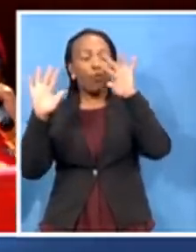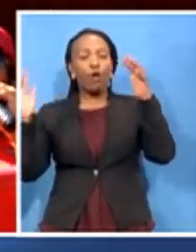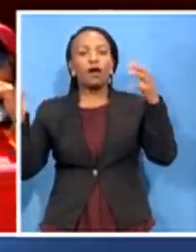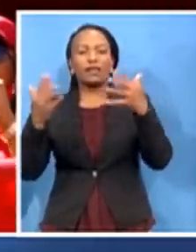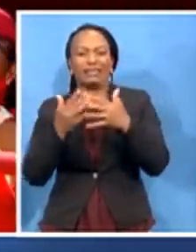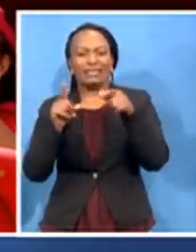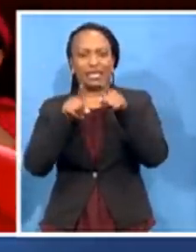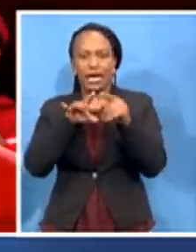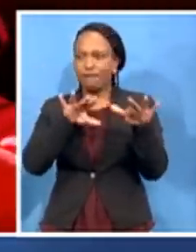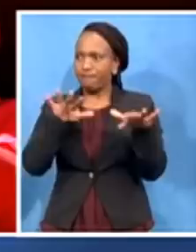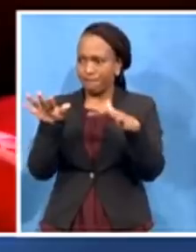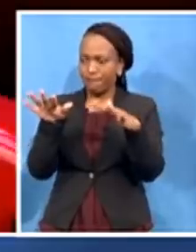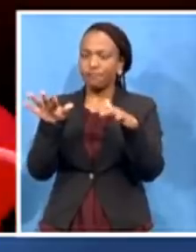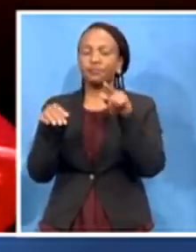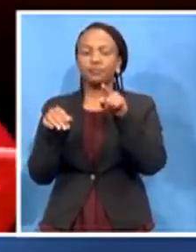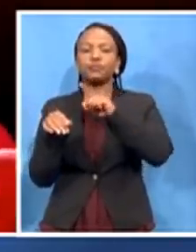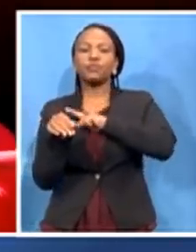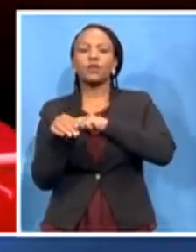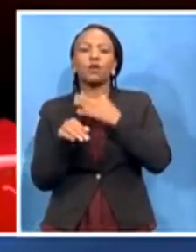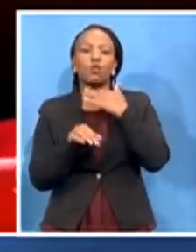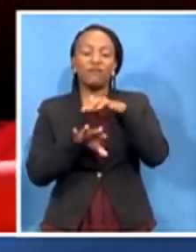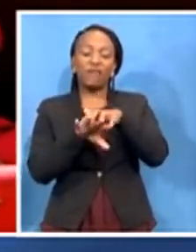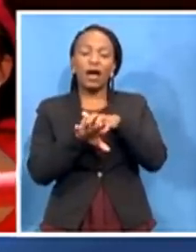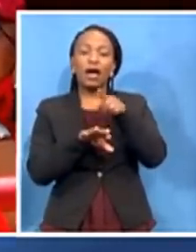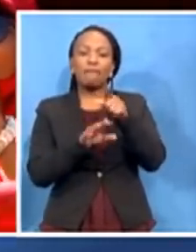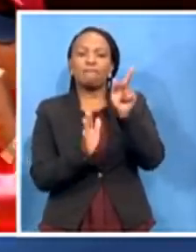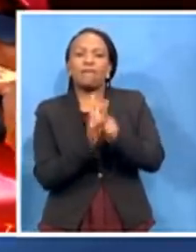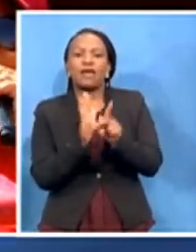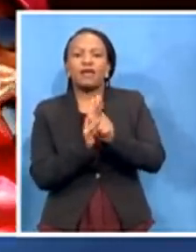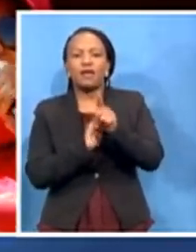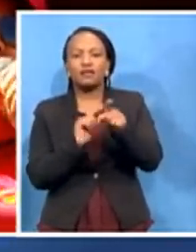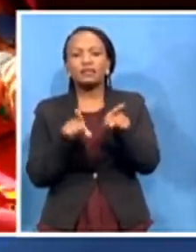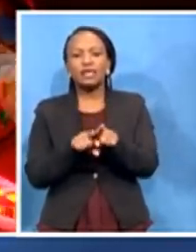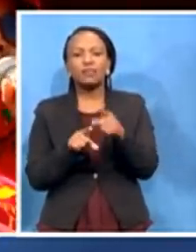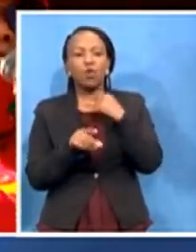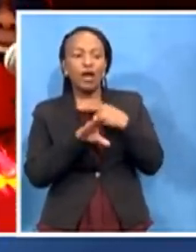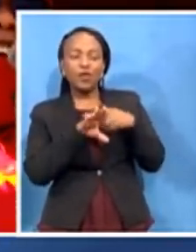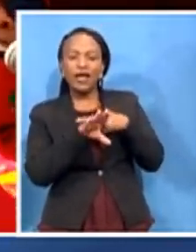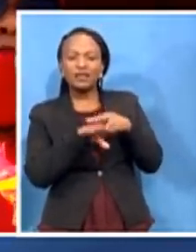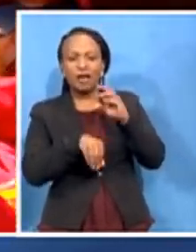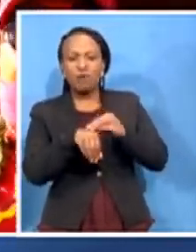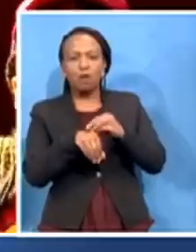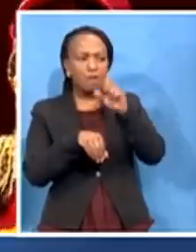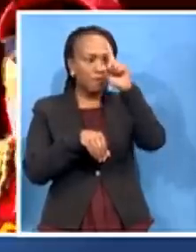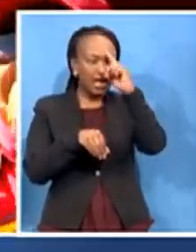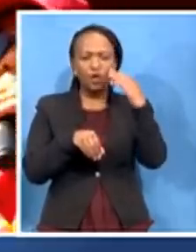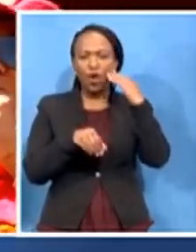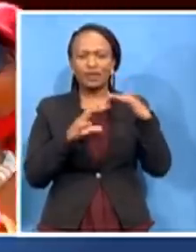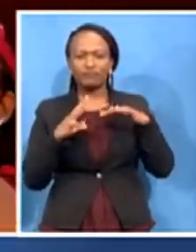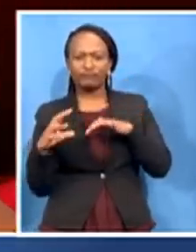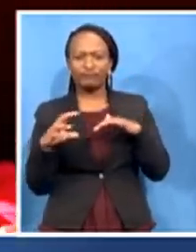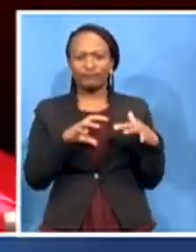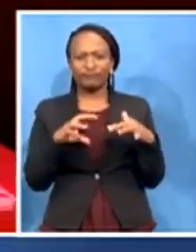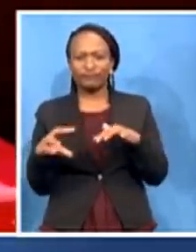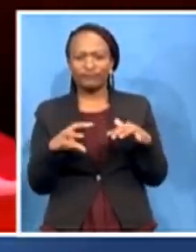farm murders, also what they say racial tension, but also public violence in